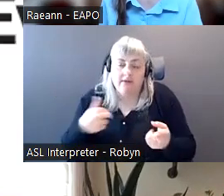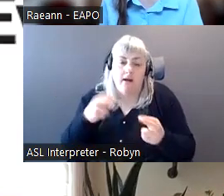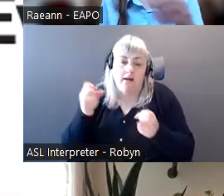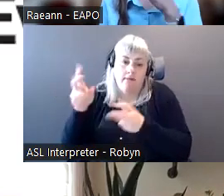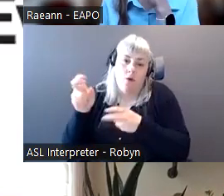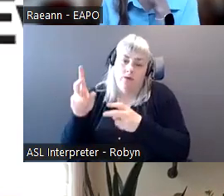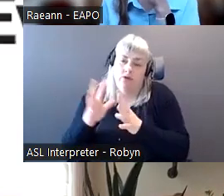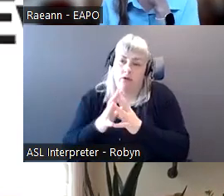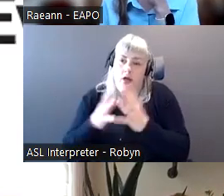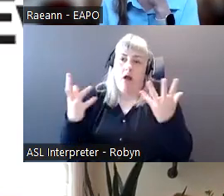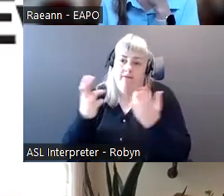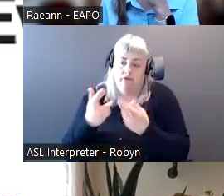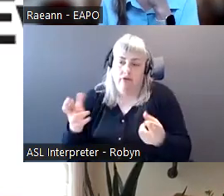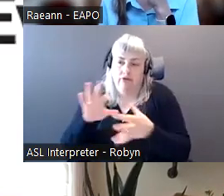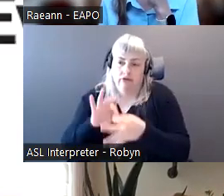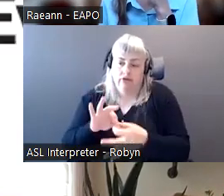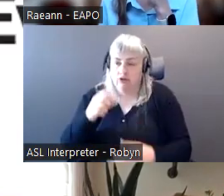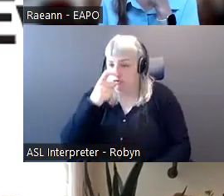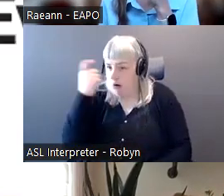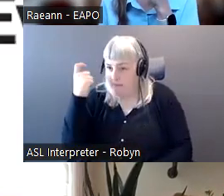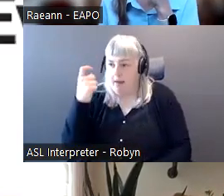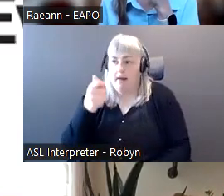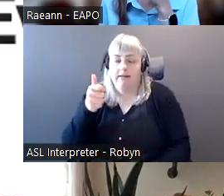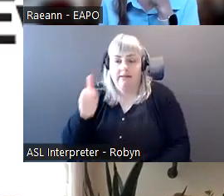on trauma and self-care.